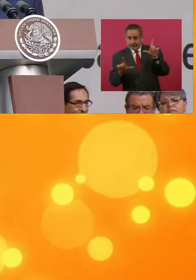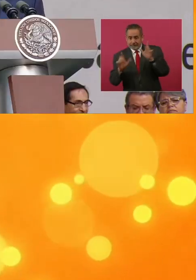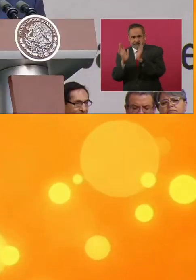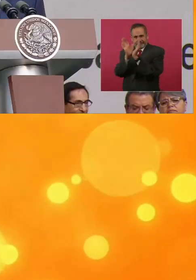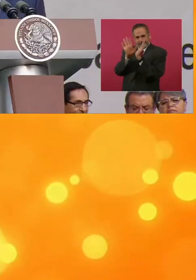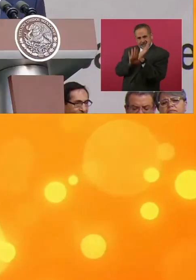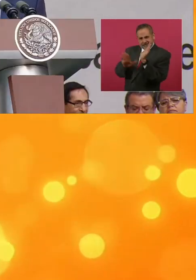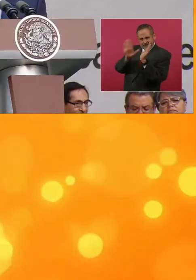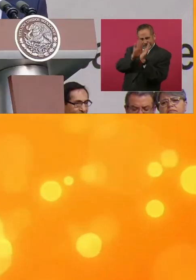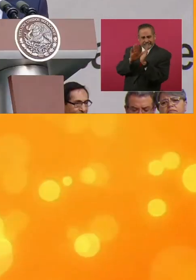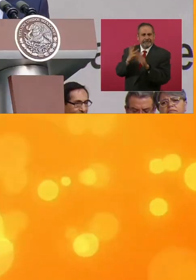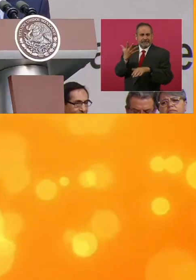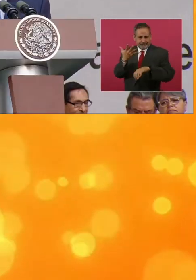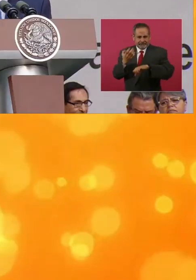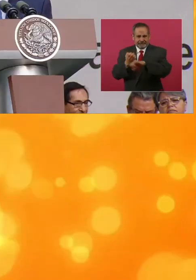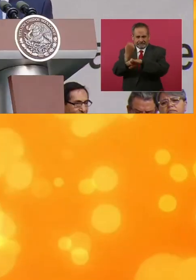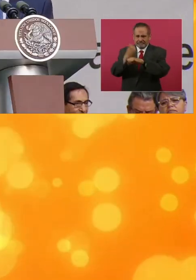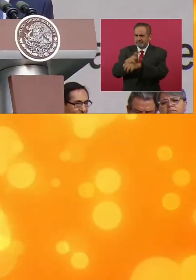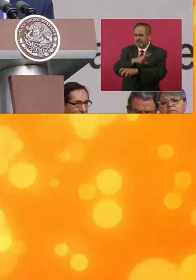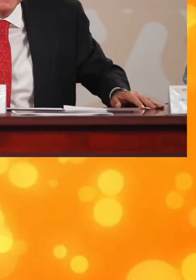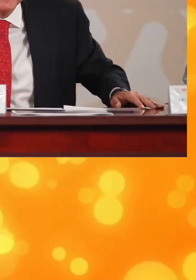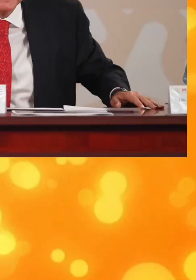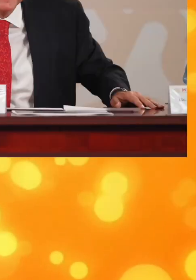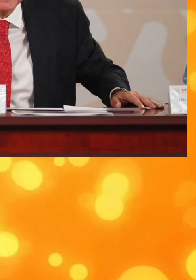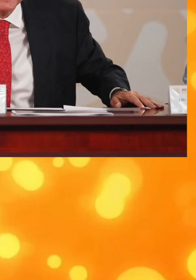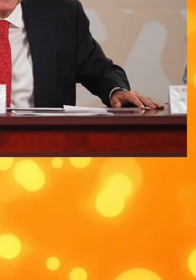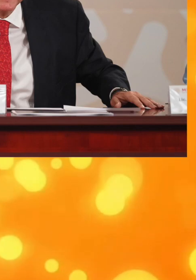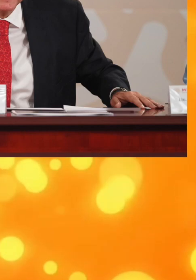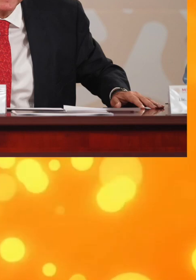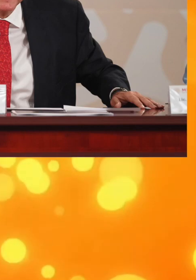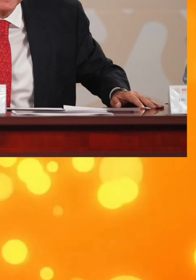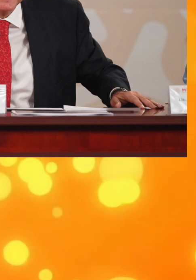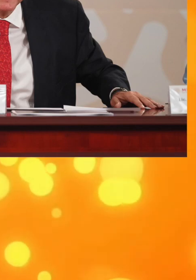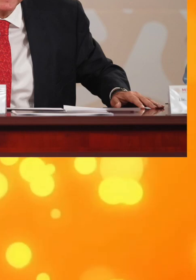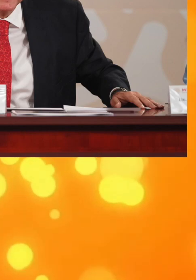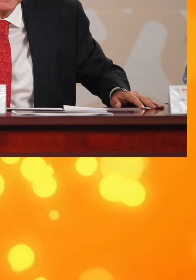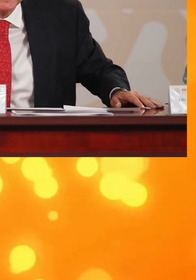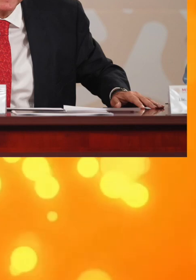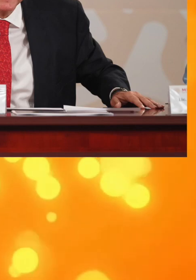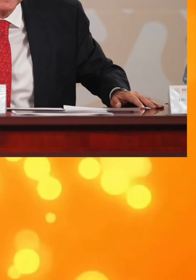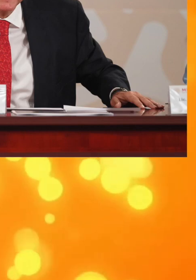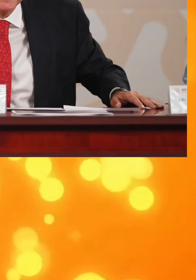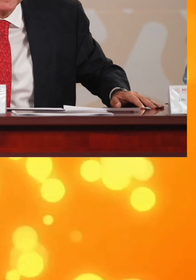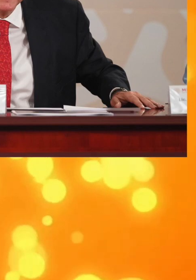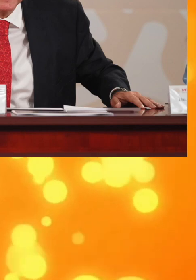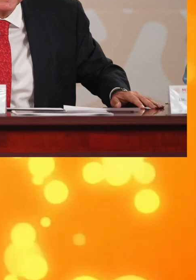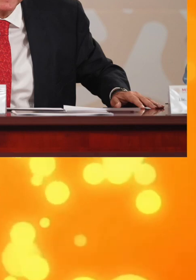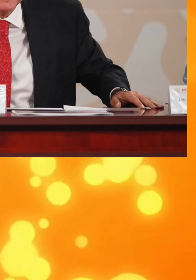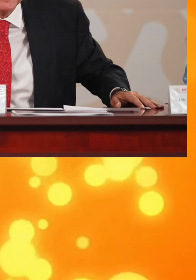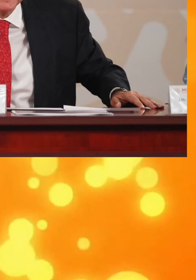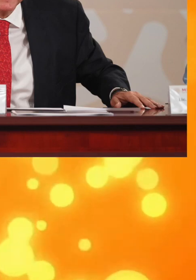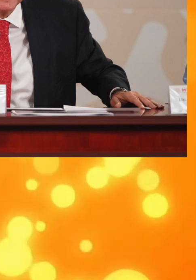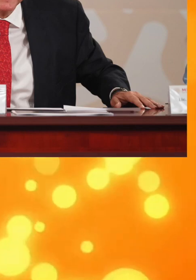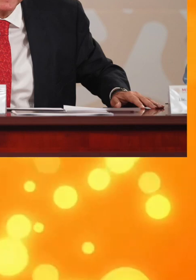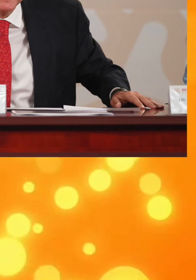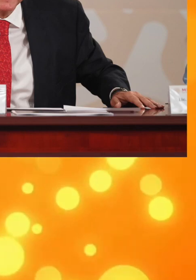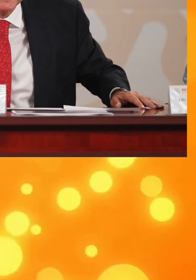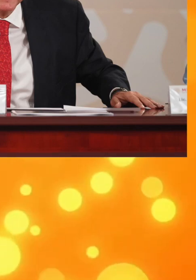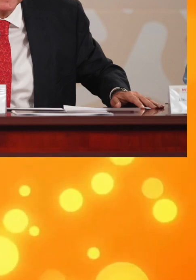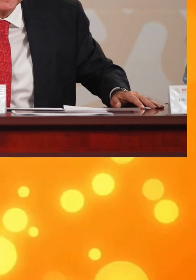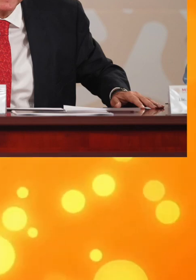that happened in Mexico in 2018? Well, a man named Andrés Manuel López